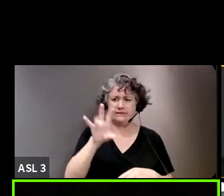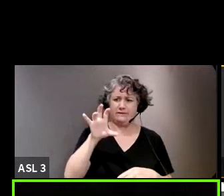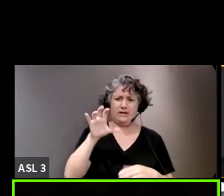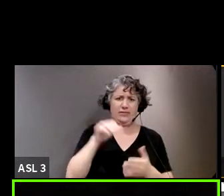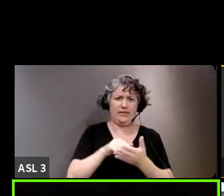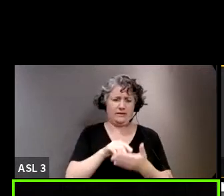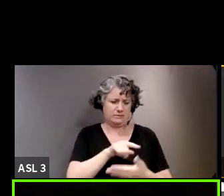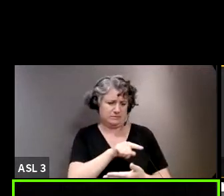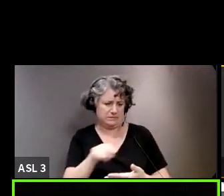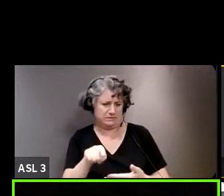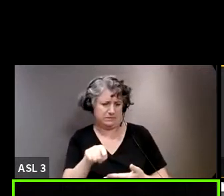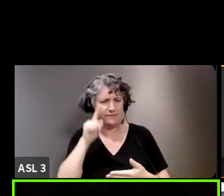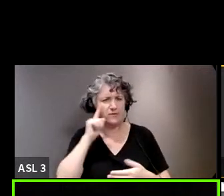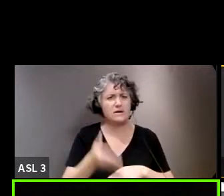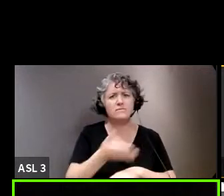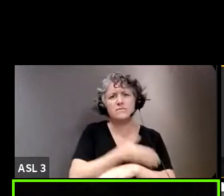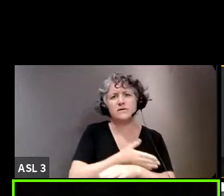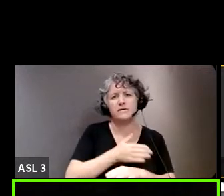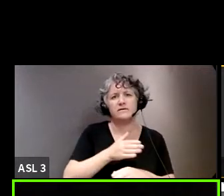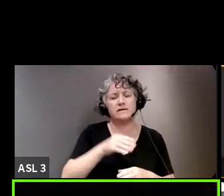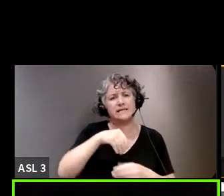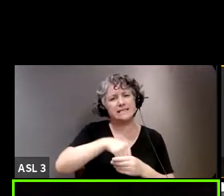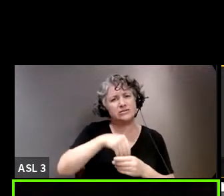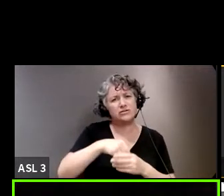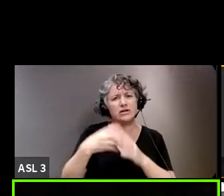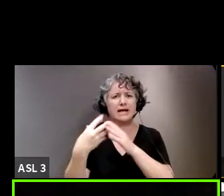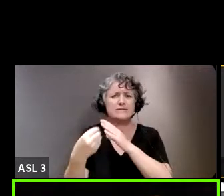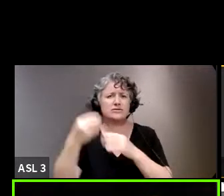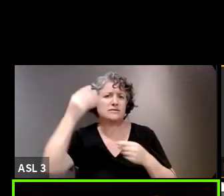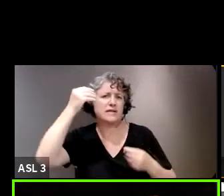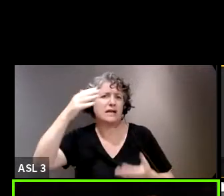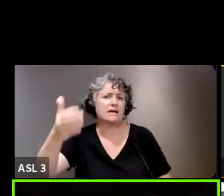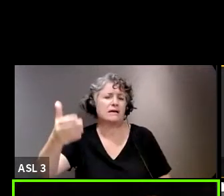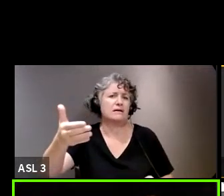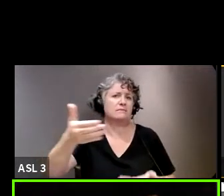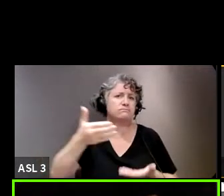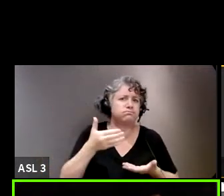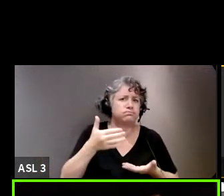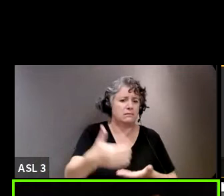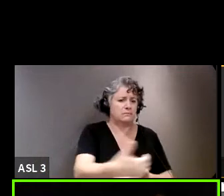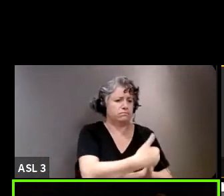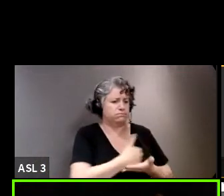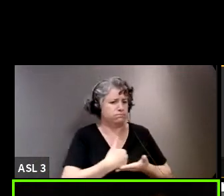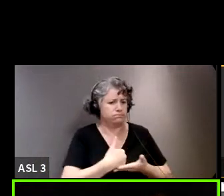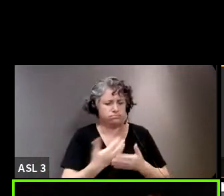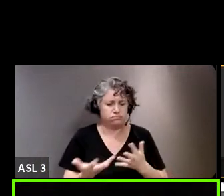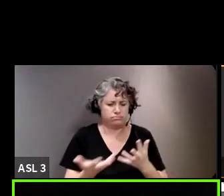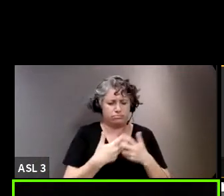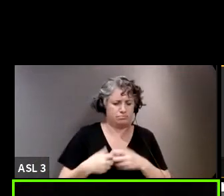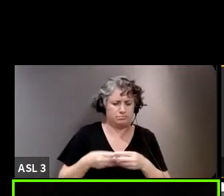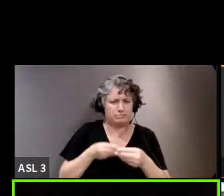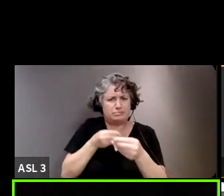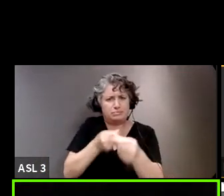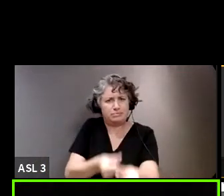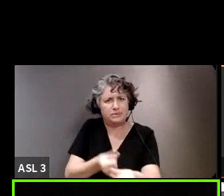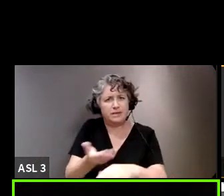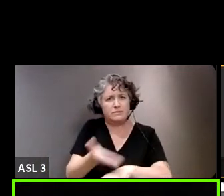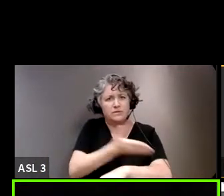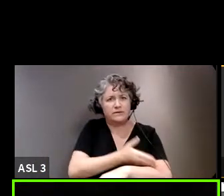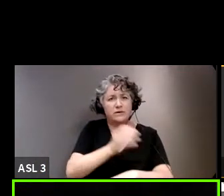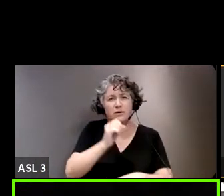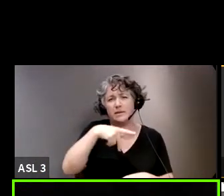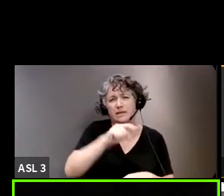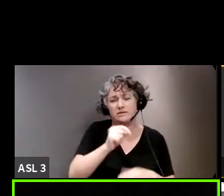improve the collection and use of internal and external data to improve the optimization of ops resources and service